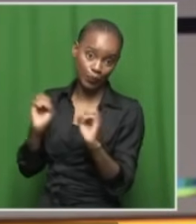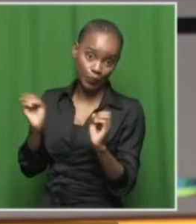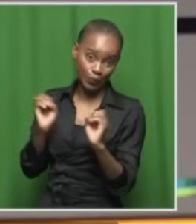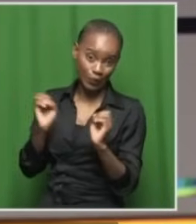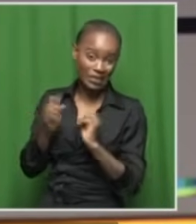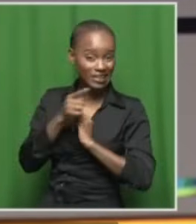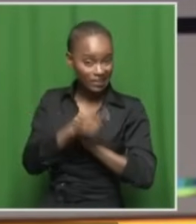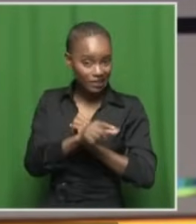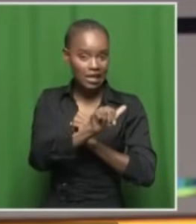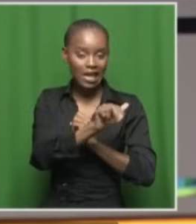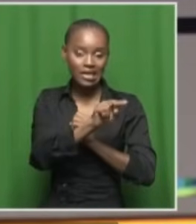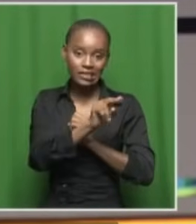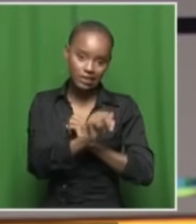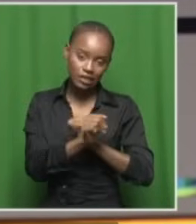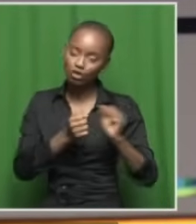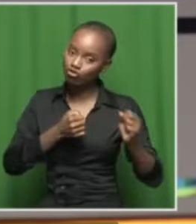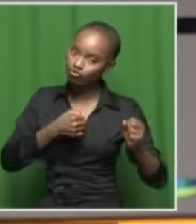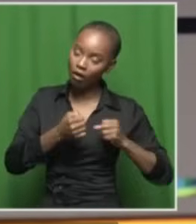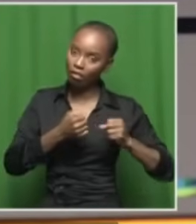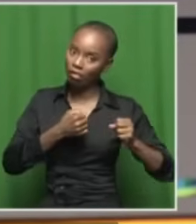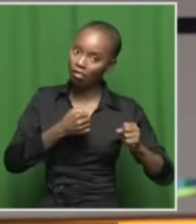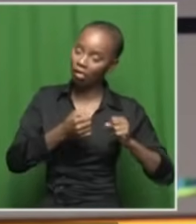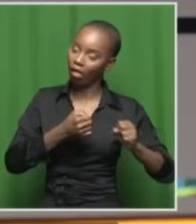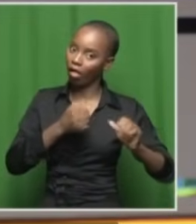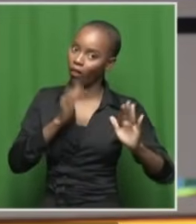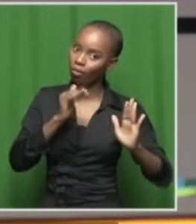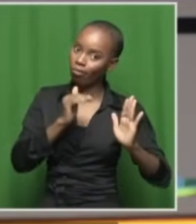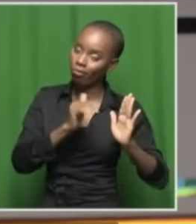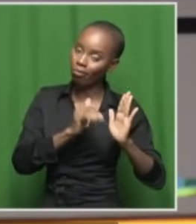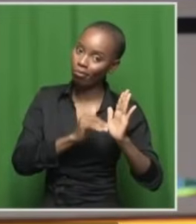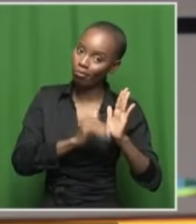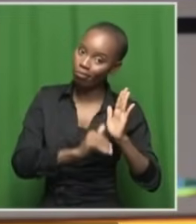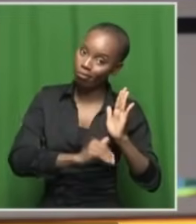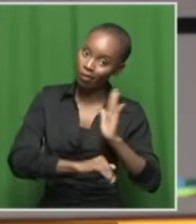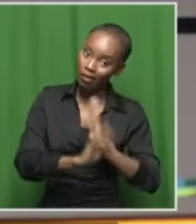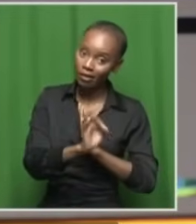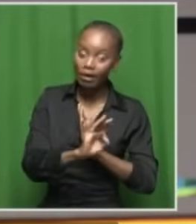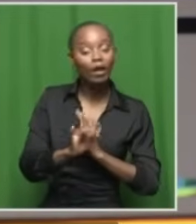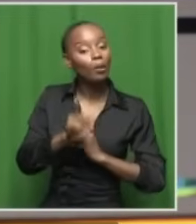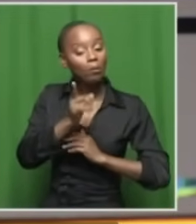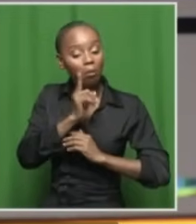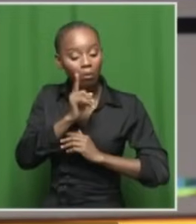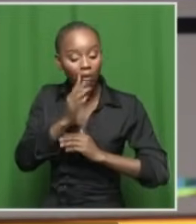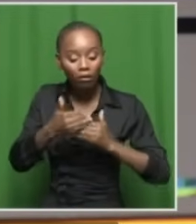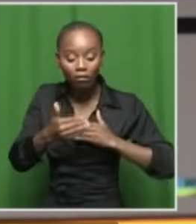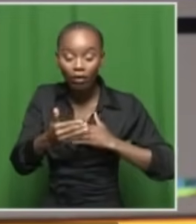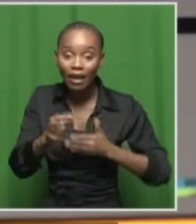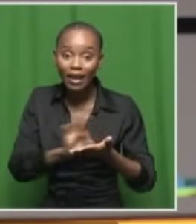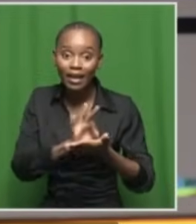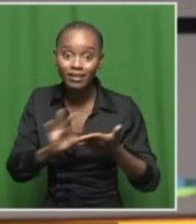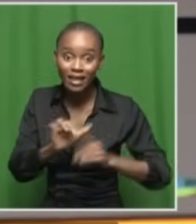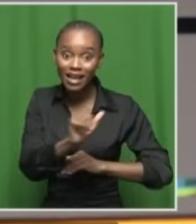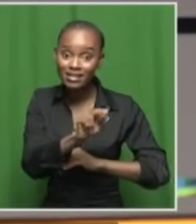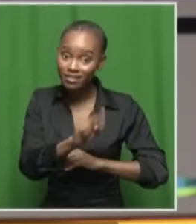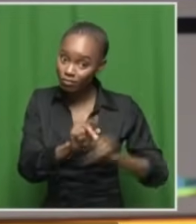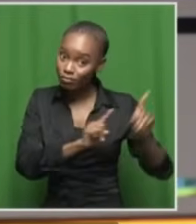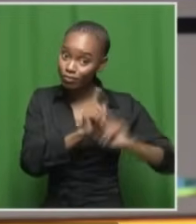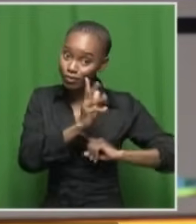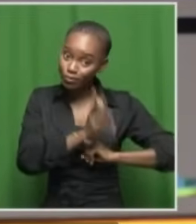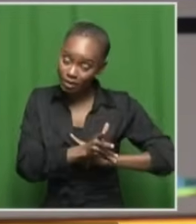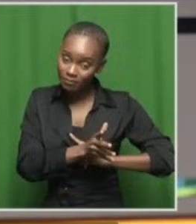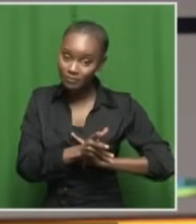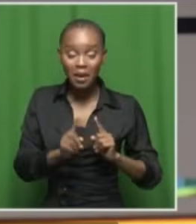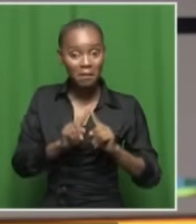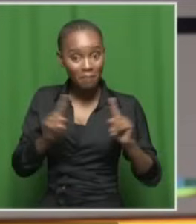ANC has been struggling. So we're yet to see in these upcoming elections if the ANC will be able to pull apart projections,